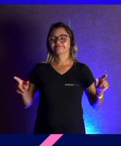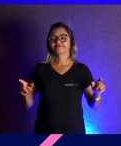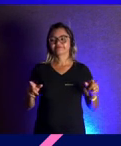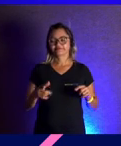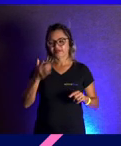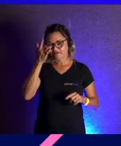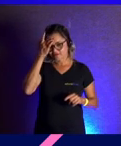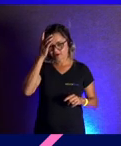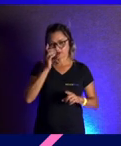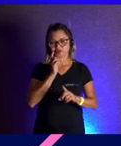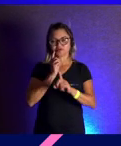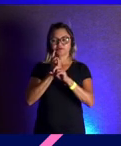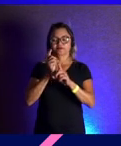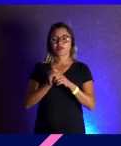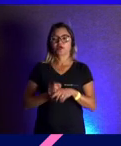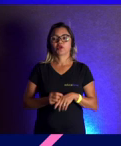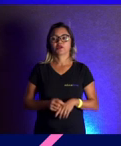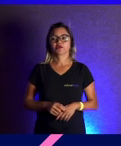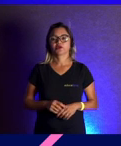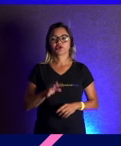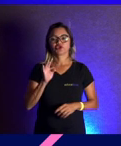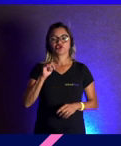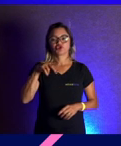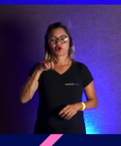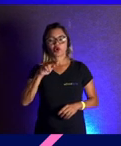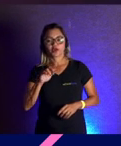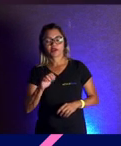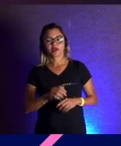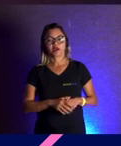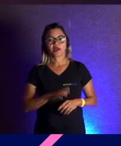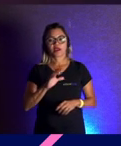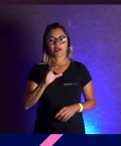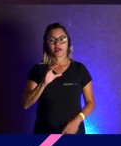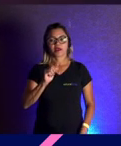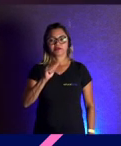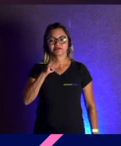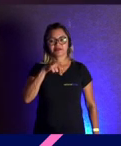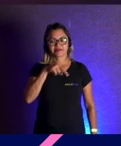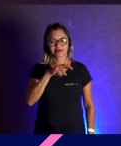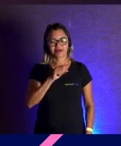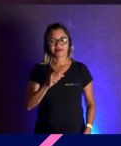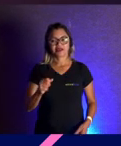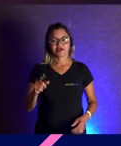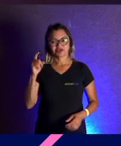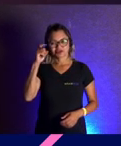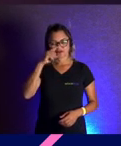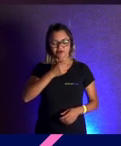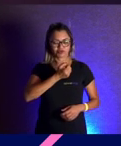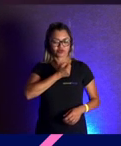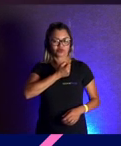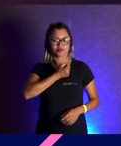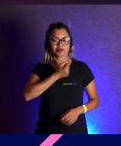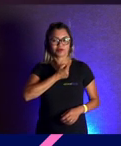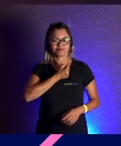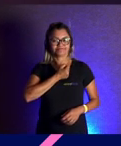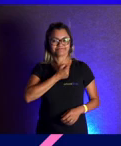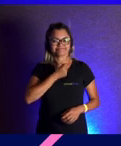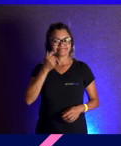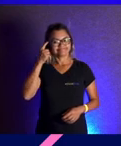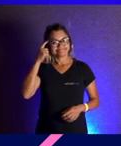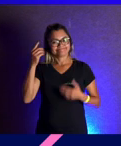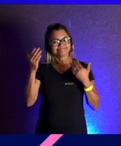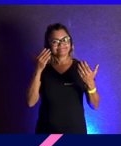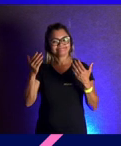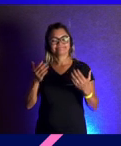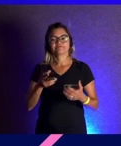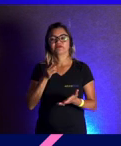Tucumán, the uncertainty might make it impossible to tell which is bigger. Okay? So question about uncertainty always depends on